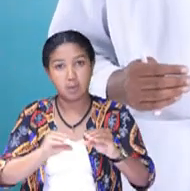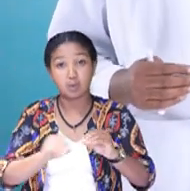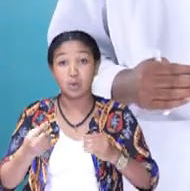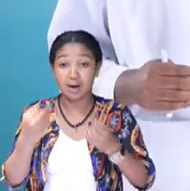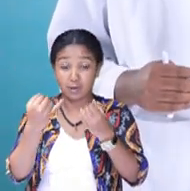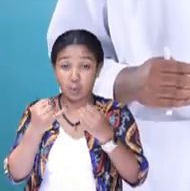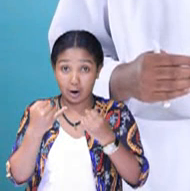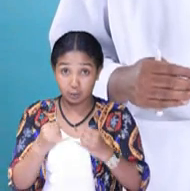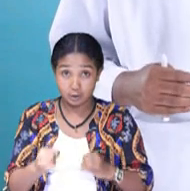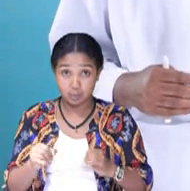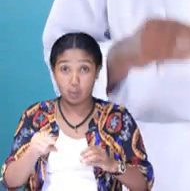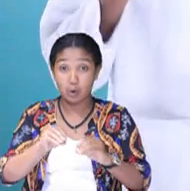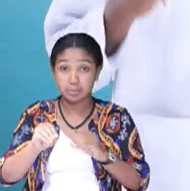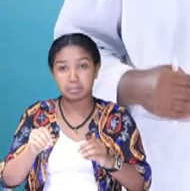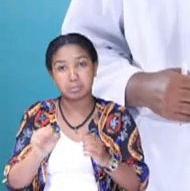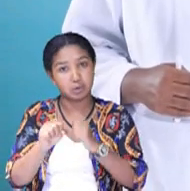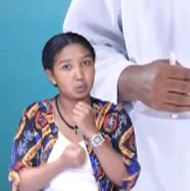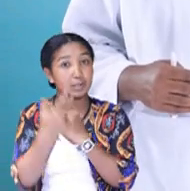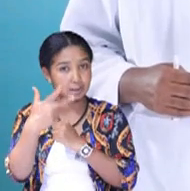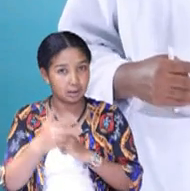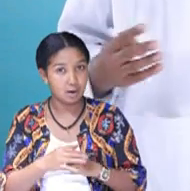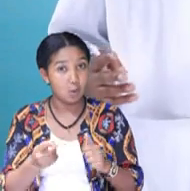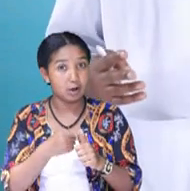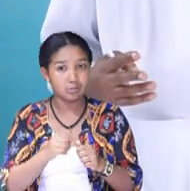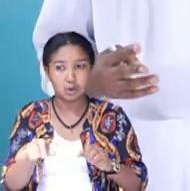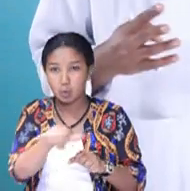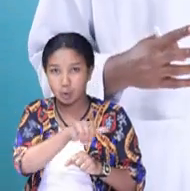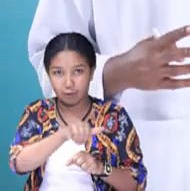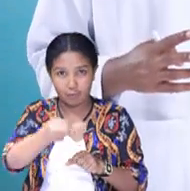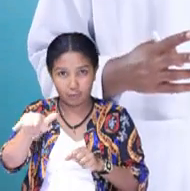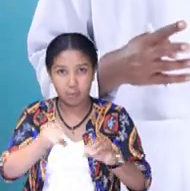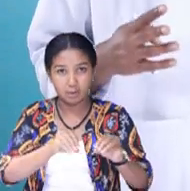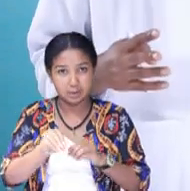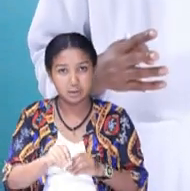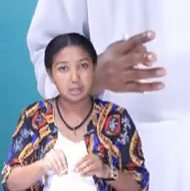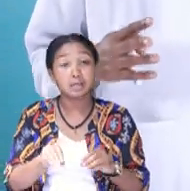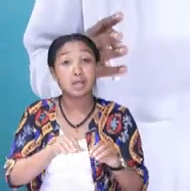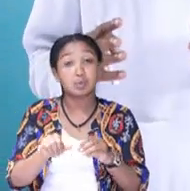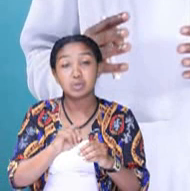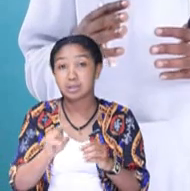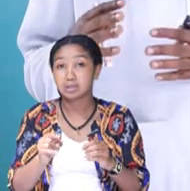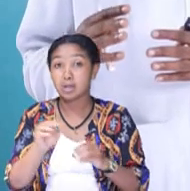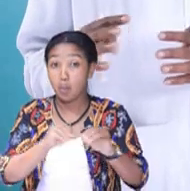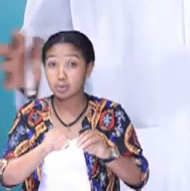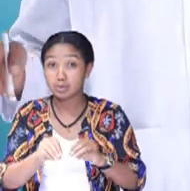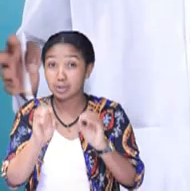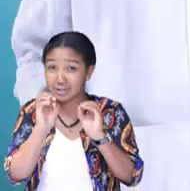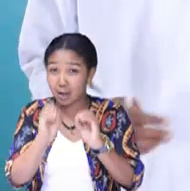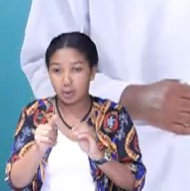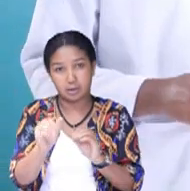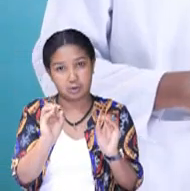can categorize motion depending on acceleration into three. One, uniform motion. Uniform motion is a motion with